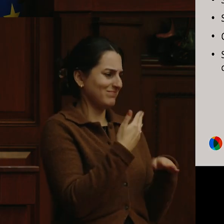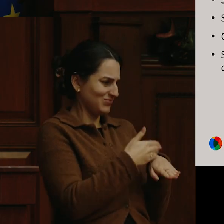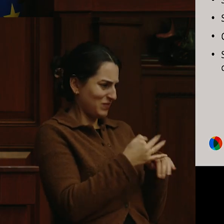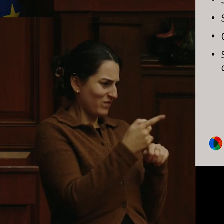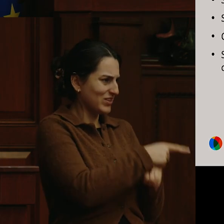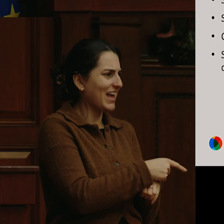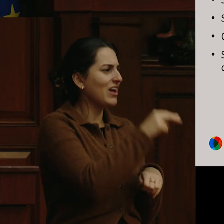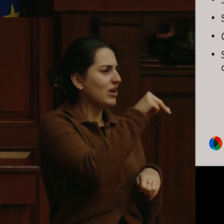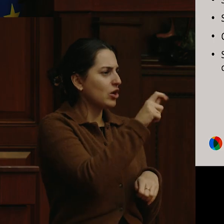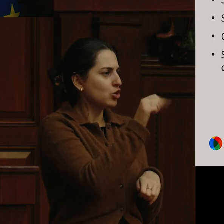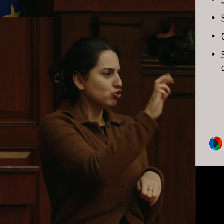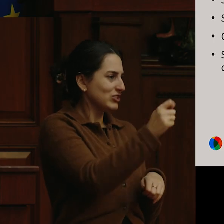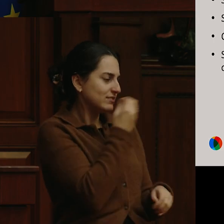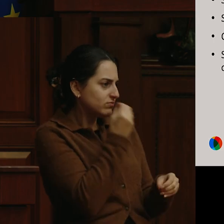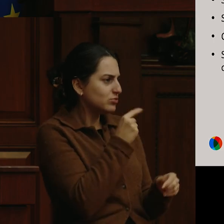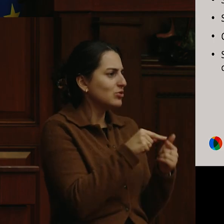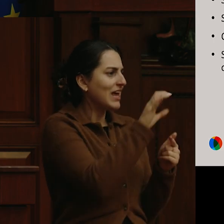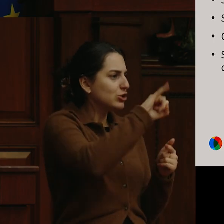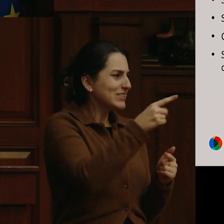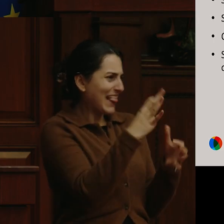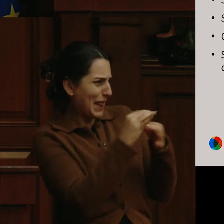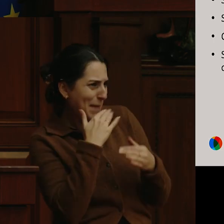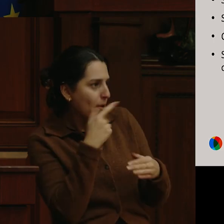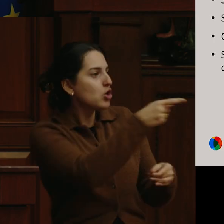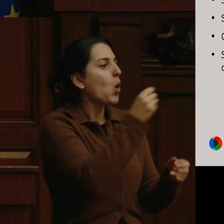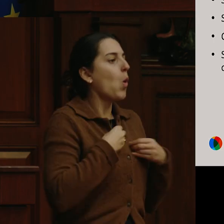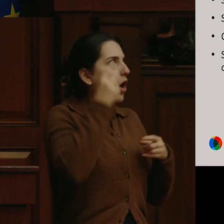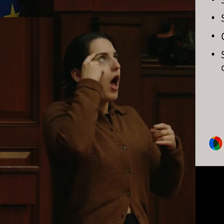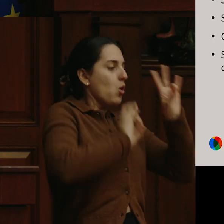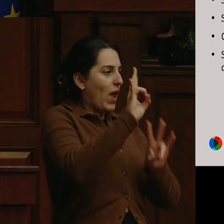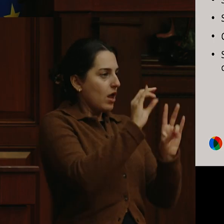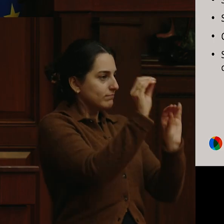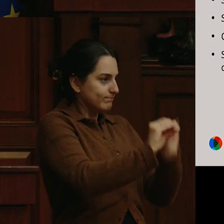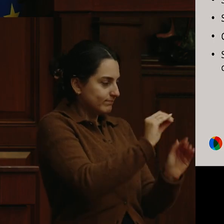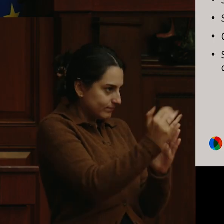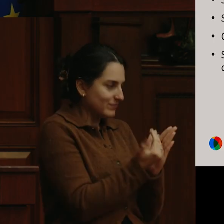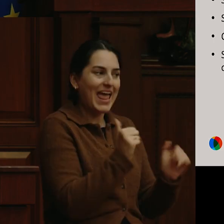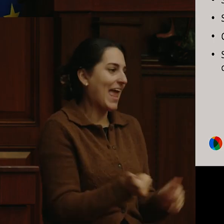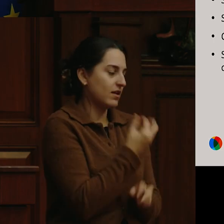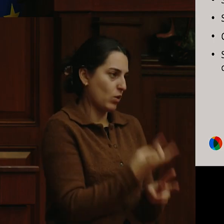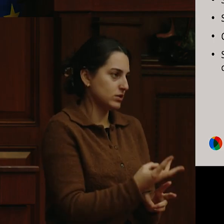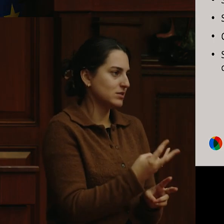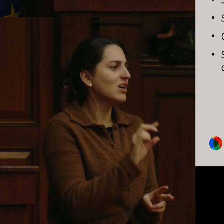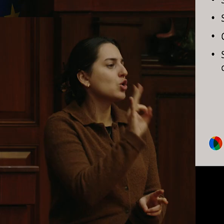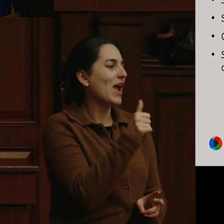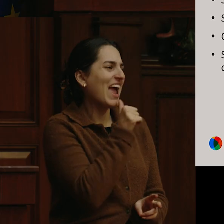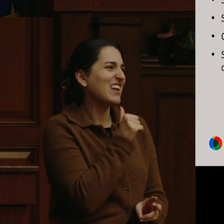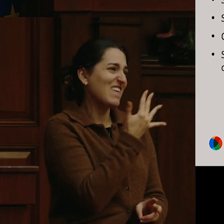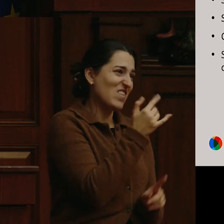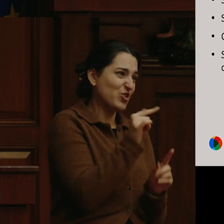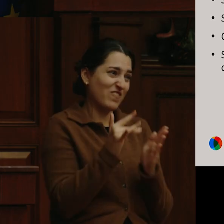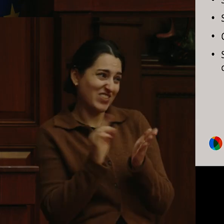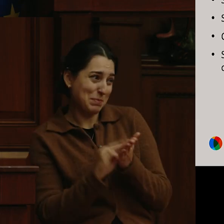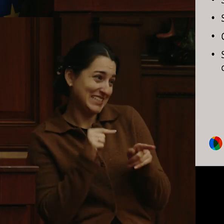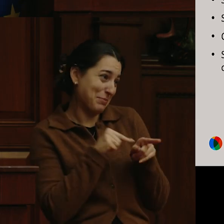managing Sjögren's? What are the links between Sjögren's and menopause? Any of those types of questions. The survey takes about 5 to 15